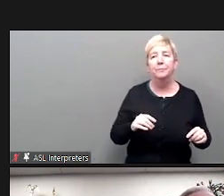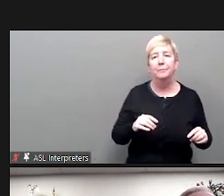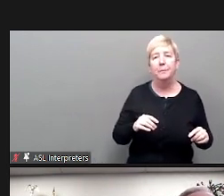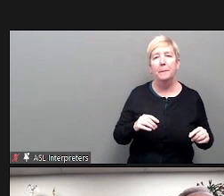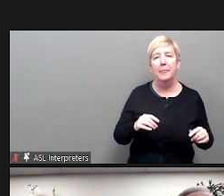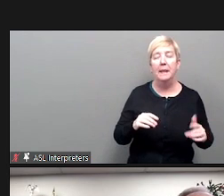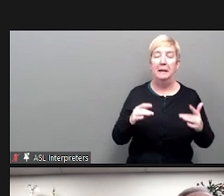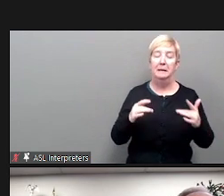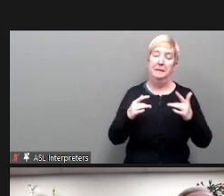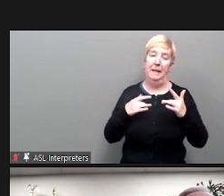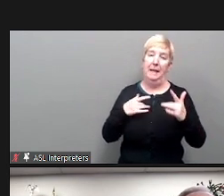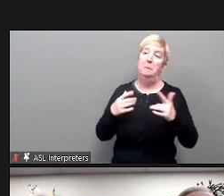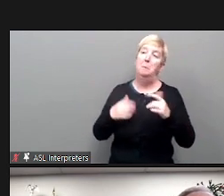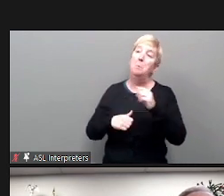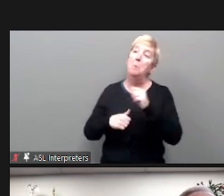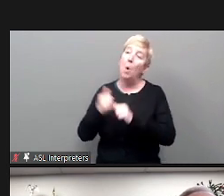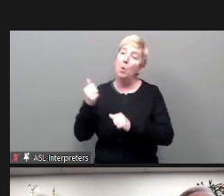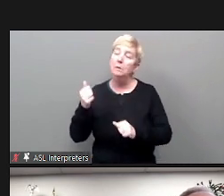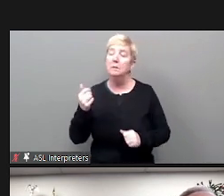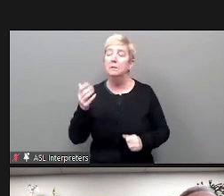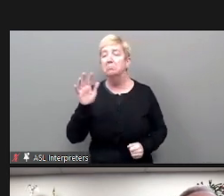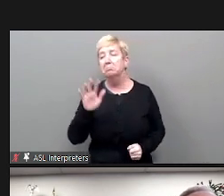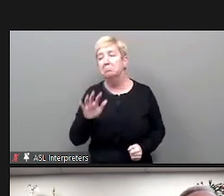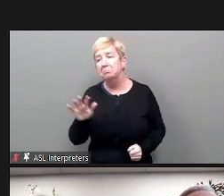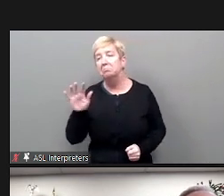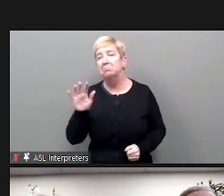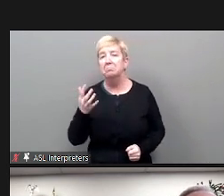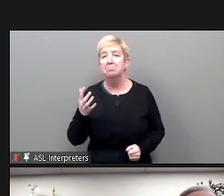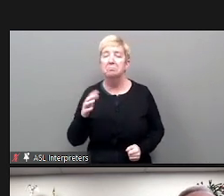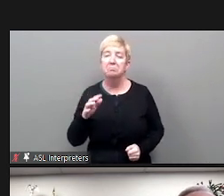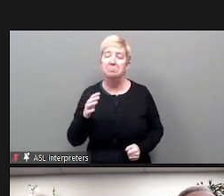hovering around 60. Yeah, that's a